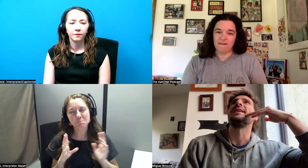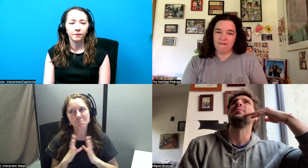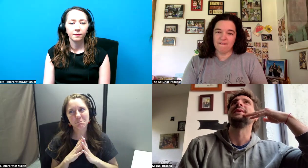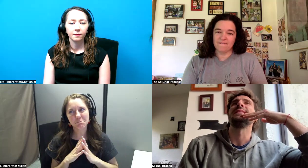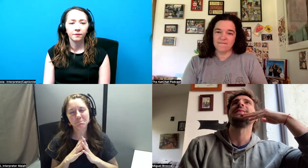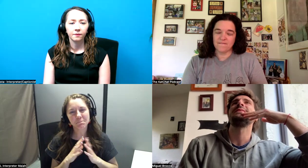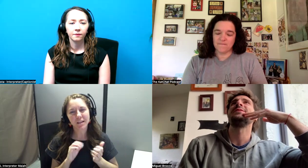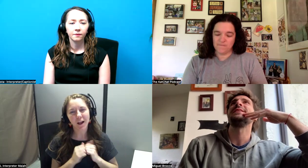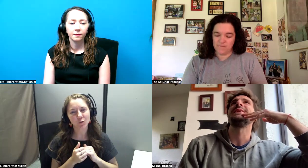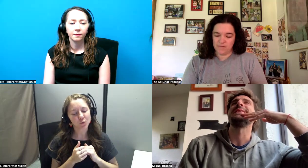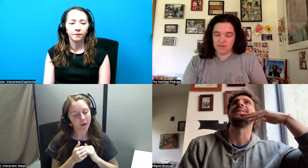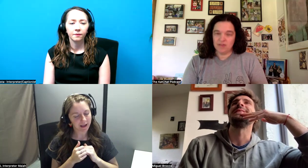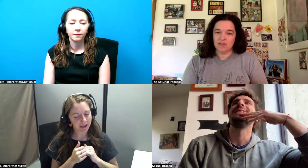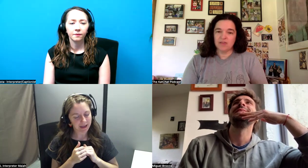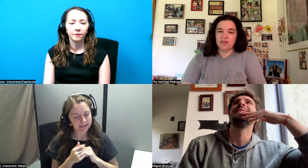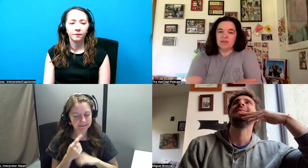how can I put it? It's very